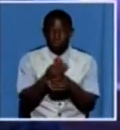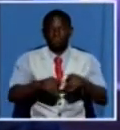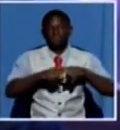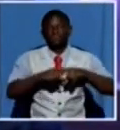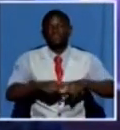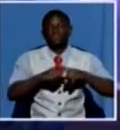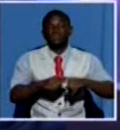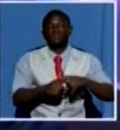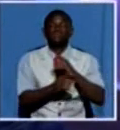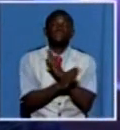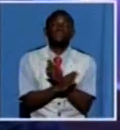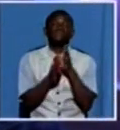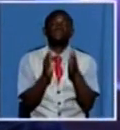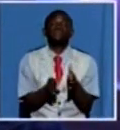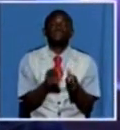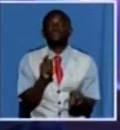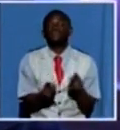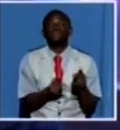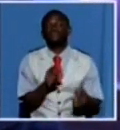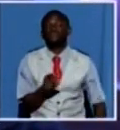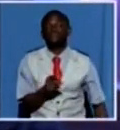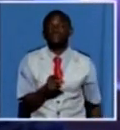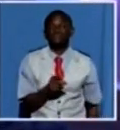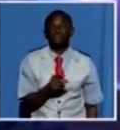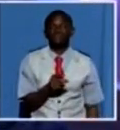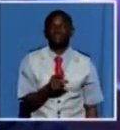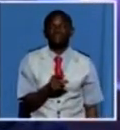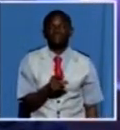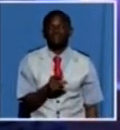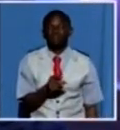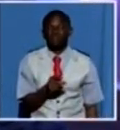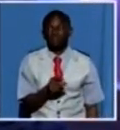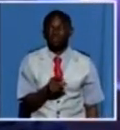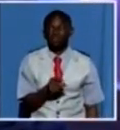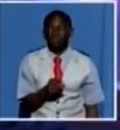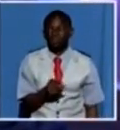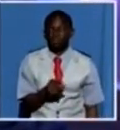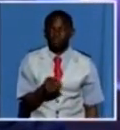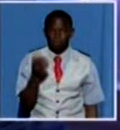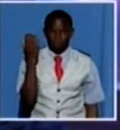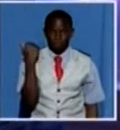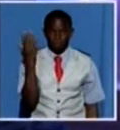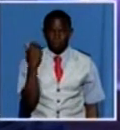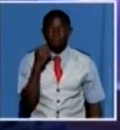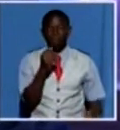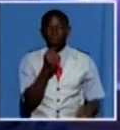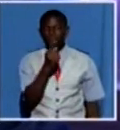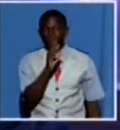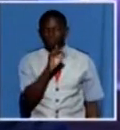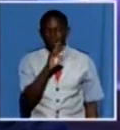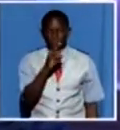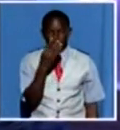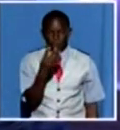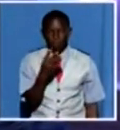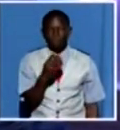the true independence, that truly we got our political independence in 1964, we cannot continue to